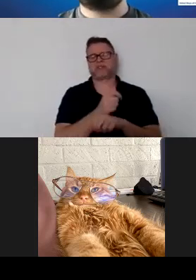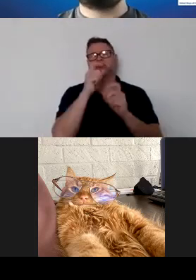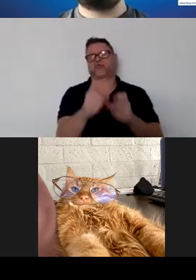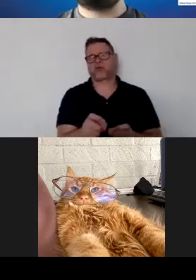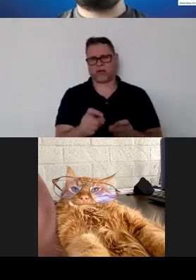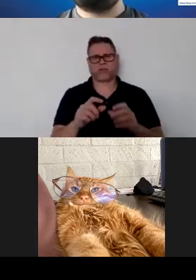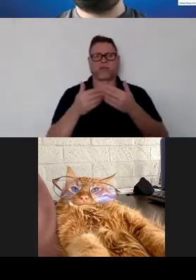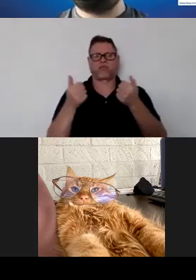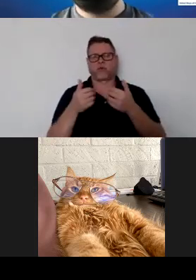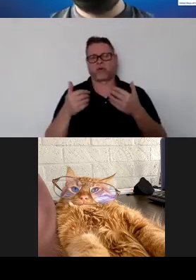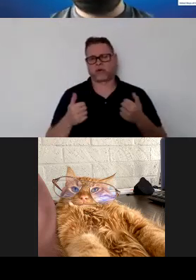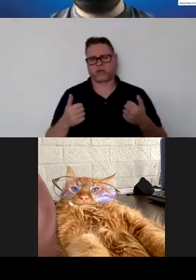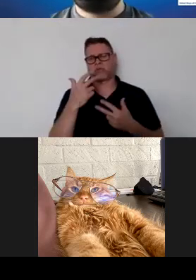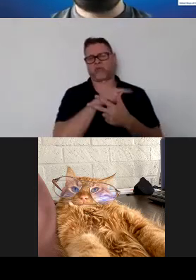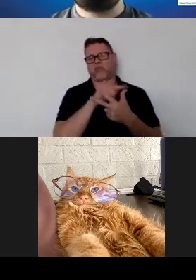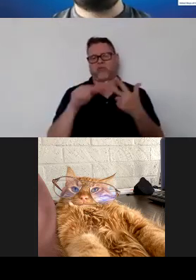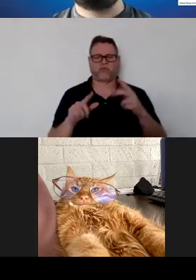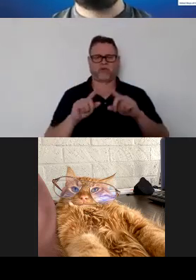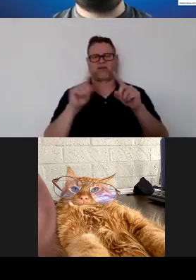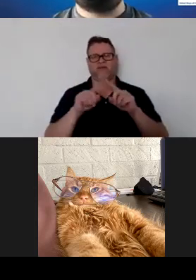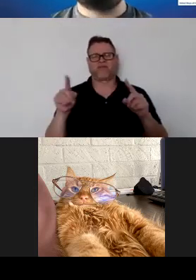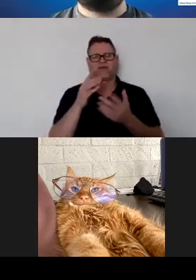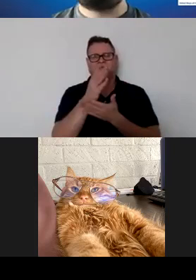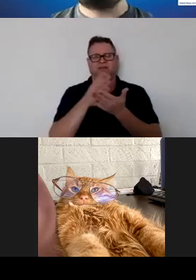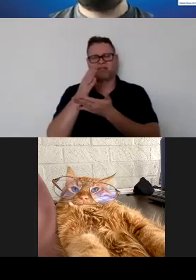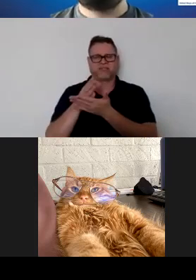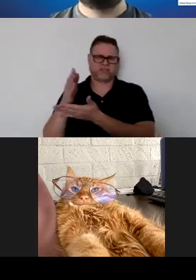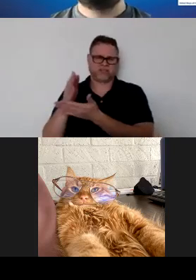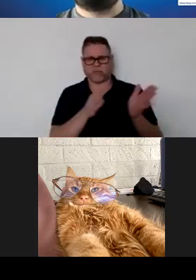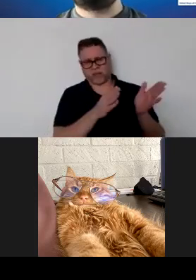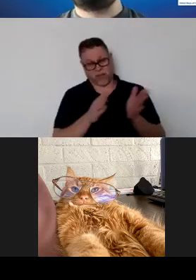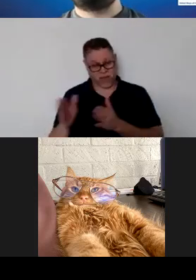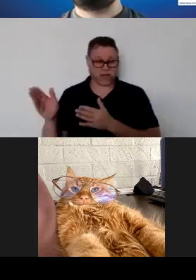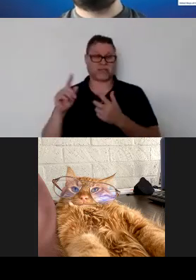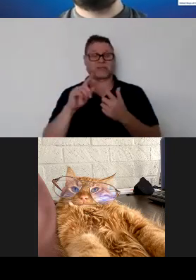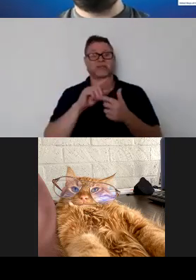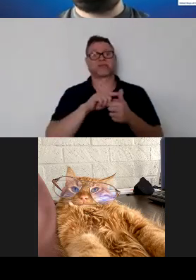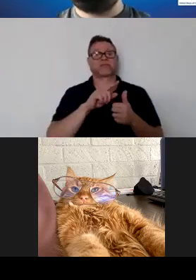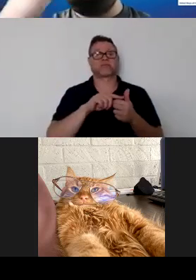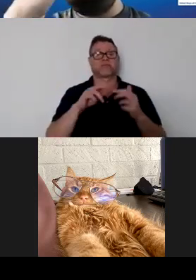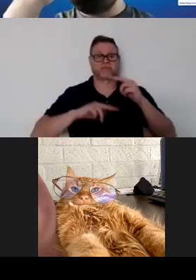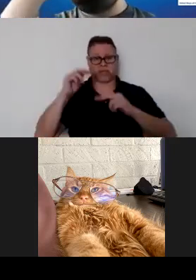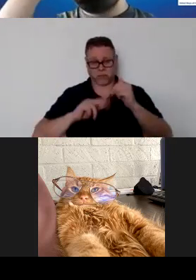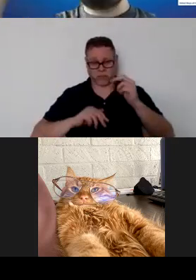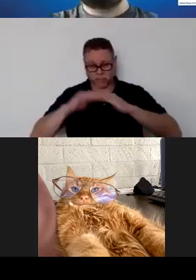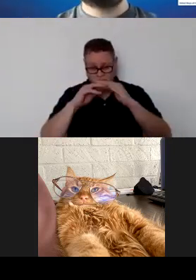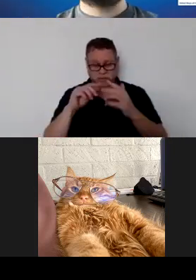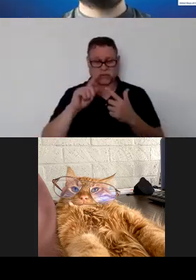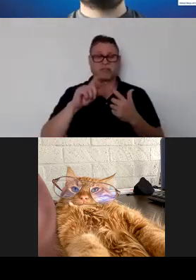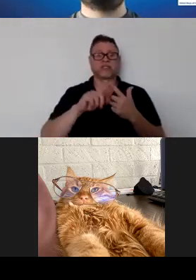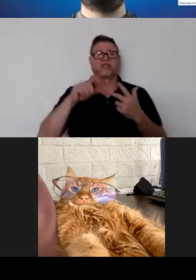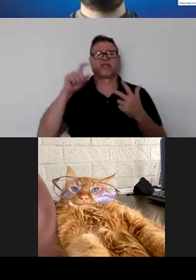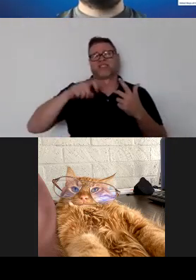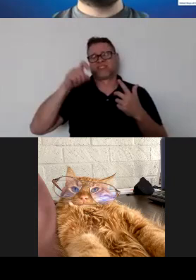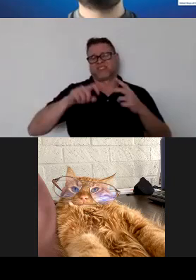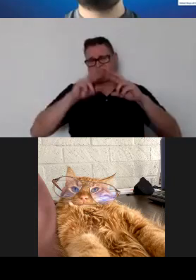essentially broken up into 3 different phases, right? So the planning phase to really build out that capacity to do needs